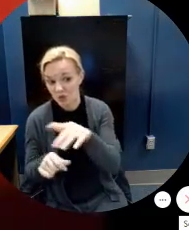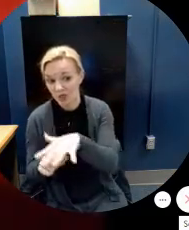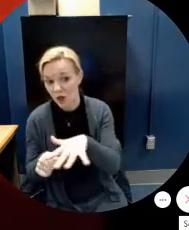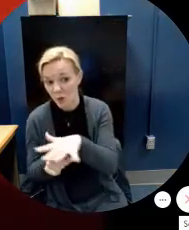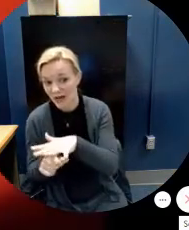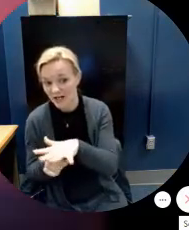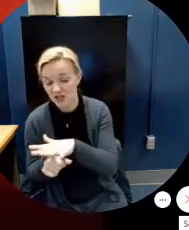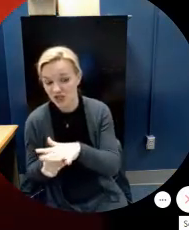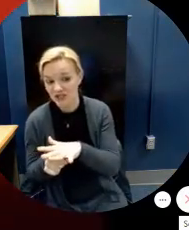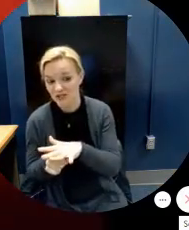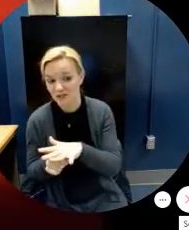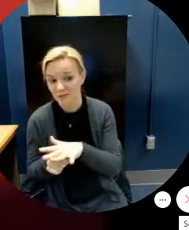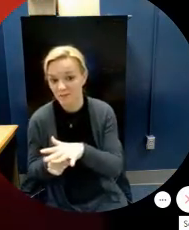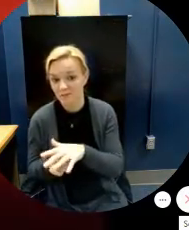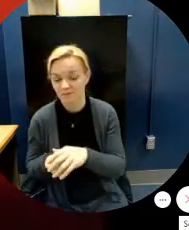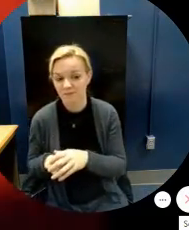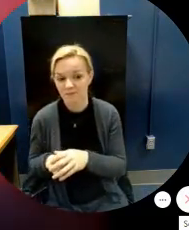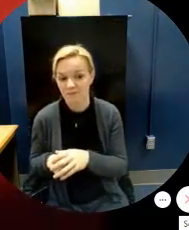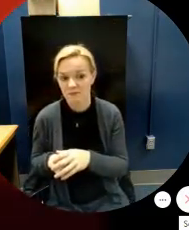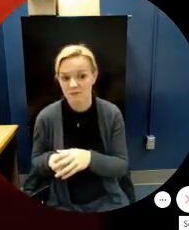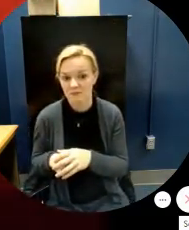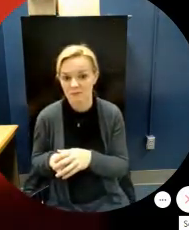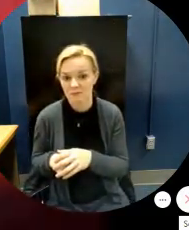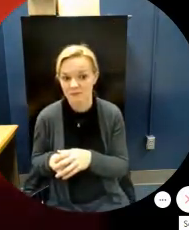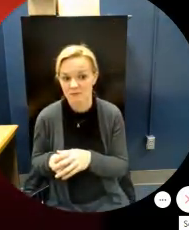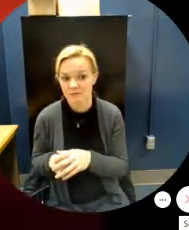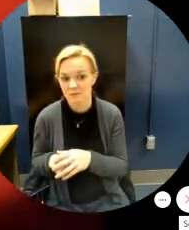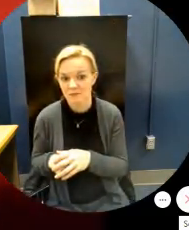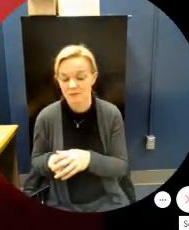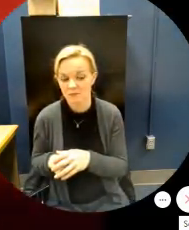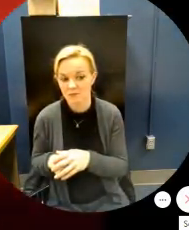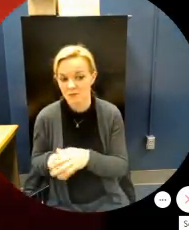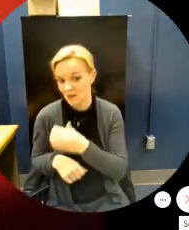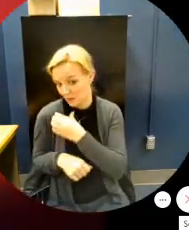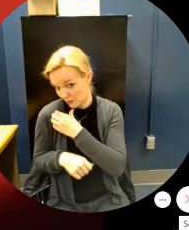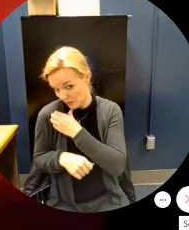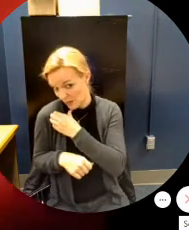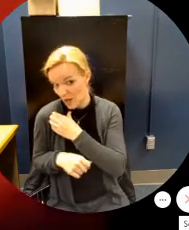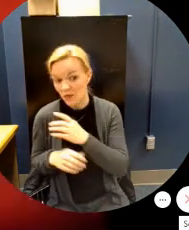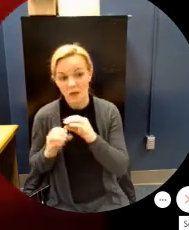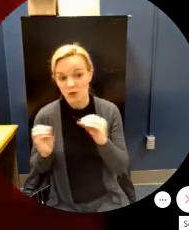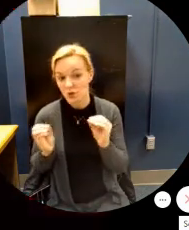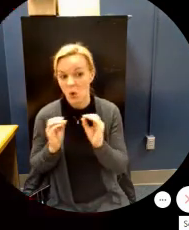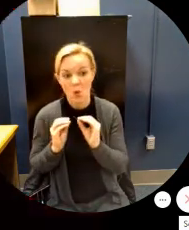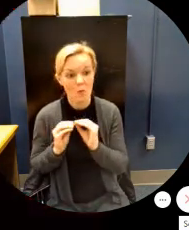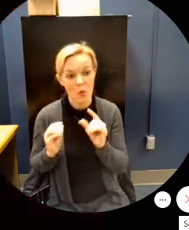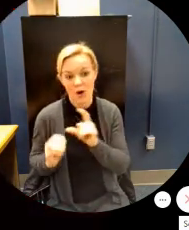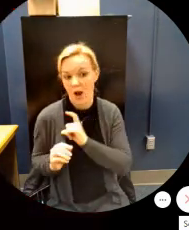Temper, there's numerous units responding. Keep the air clear, please.